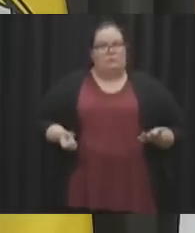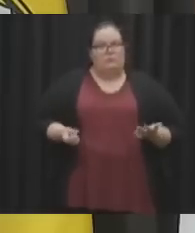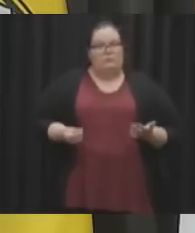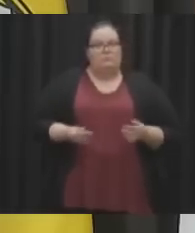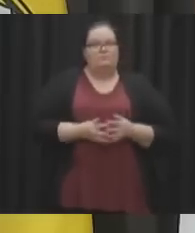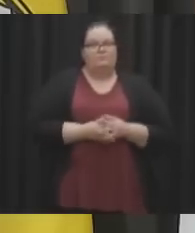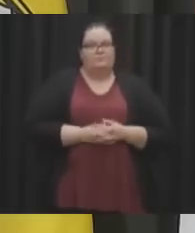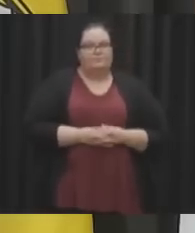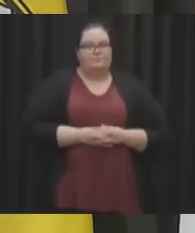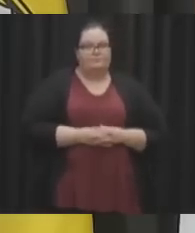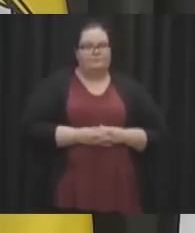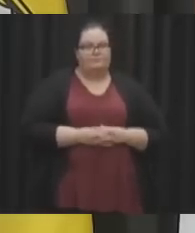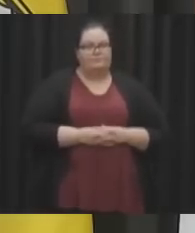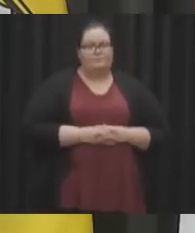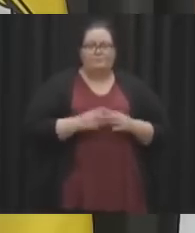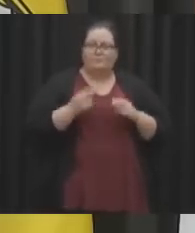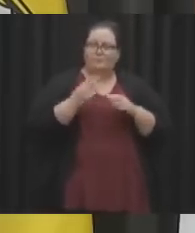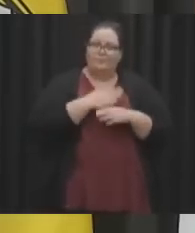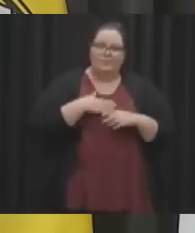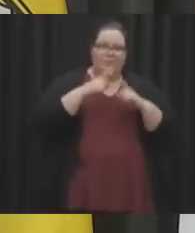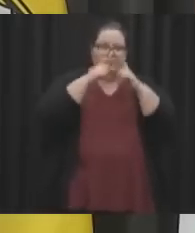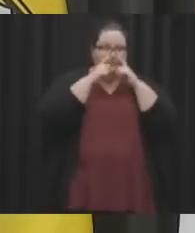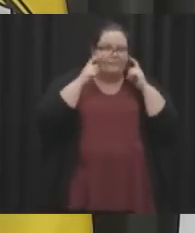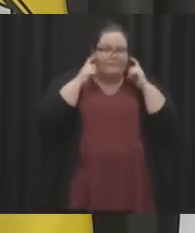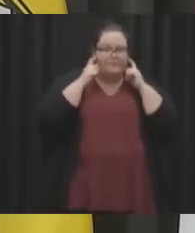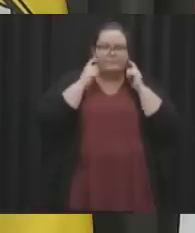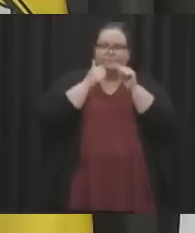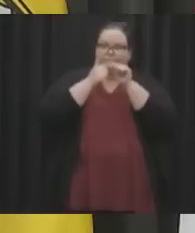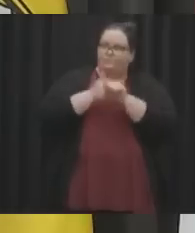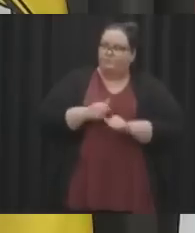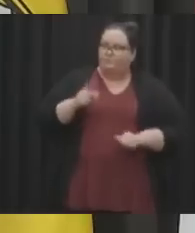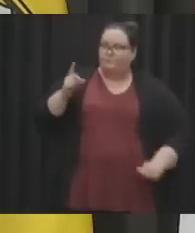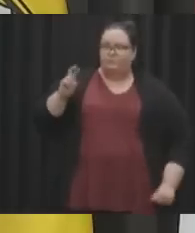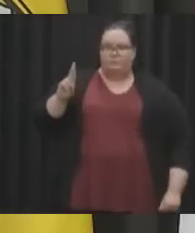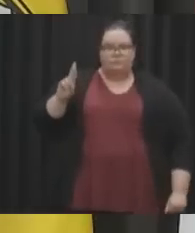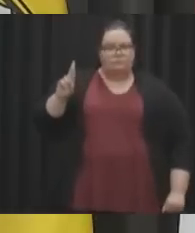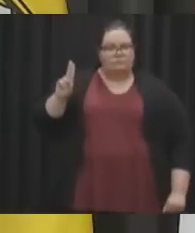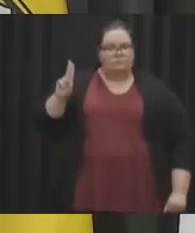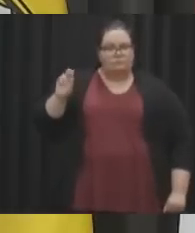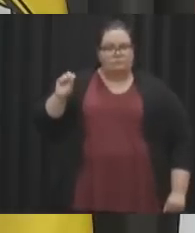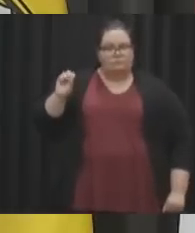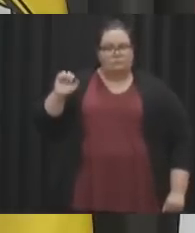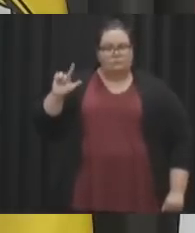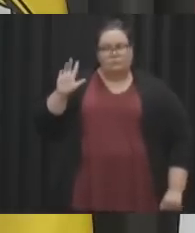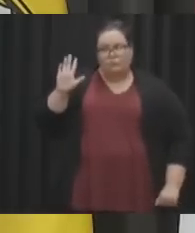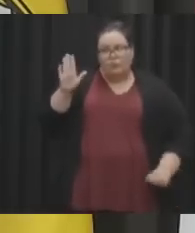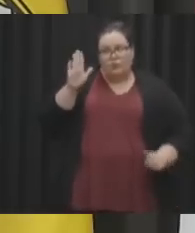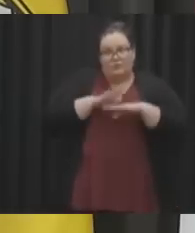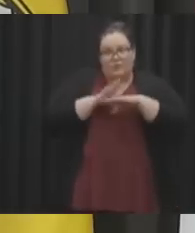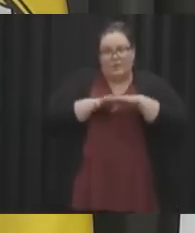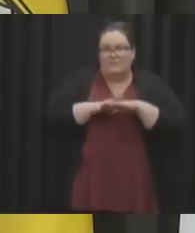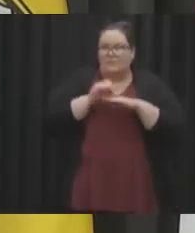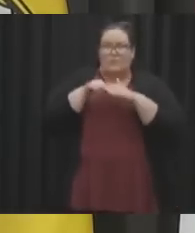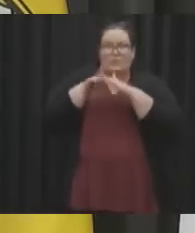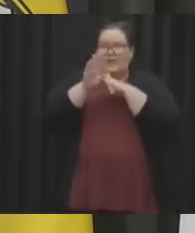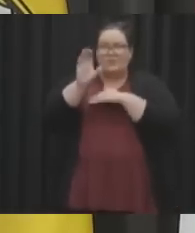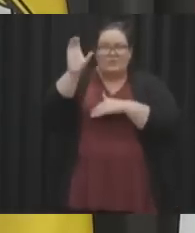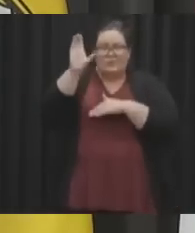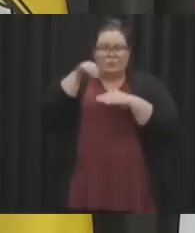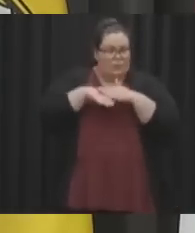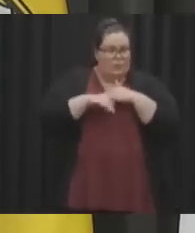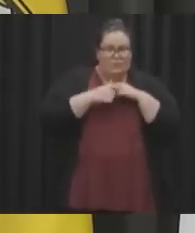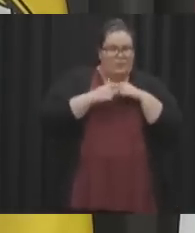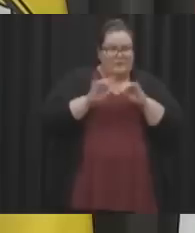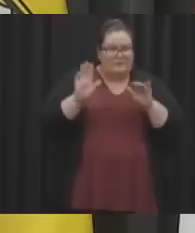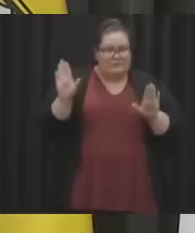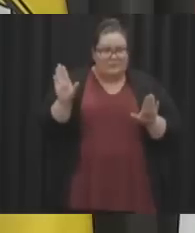of irritations and interruptions to our daily routine are nothing compared to the stories that all of us see in our TVs and computers as we look